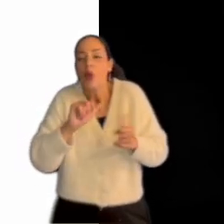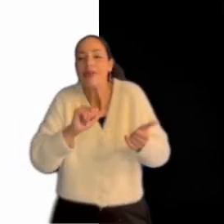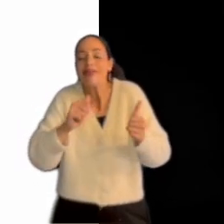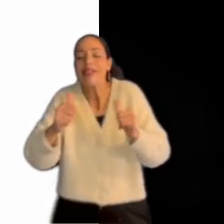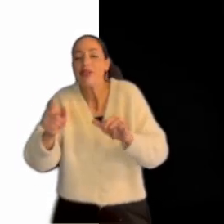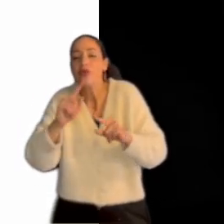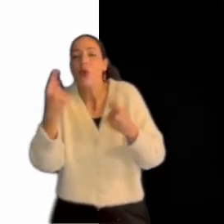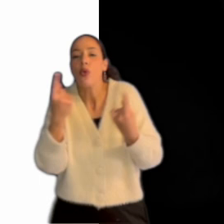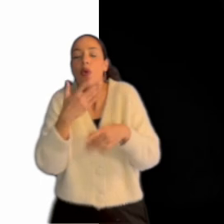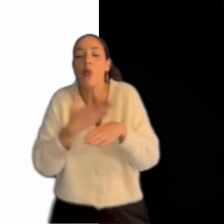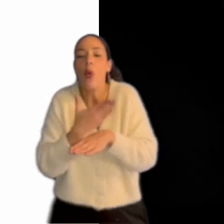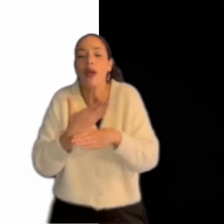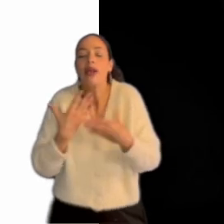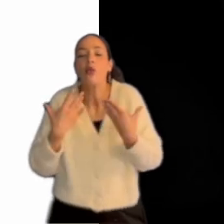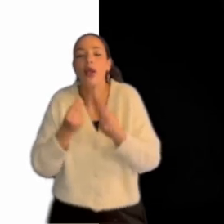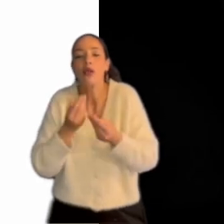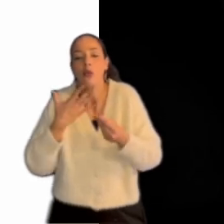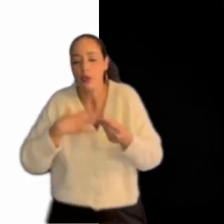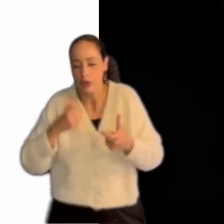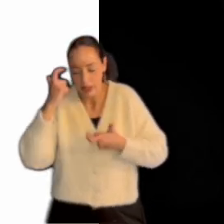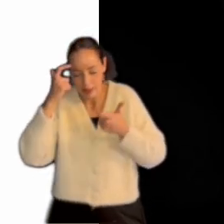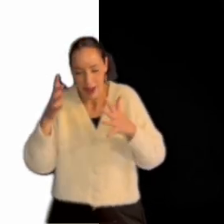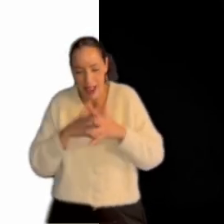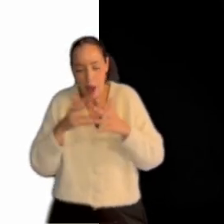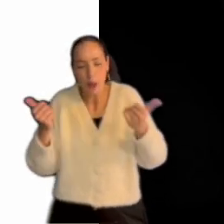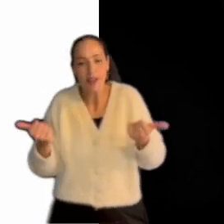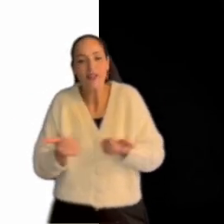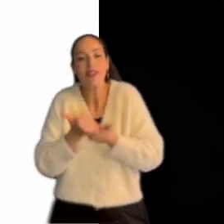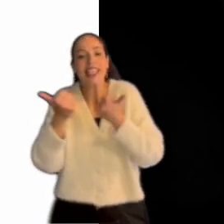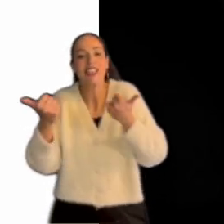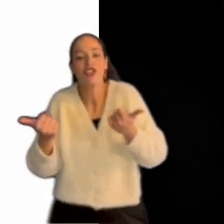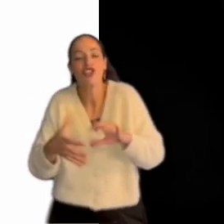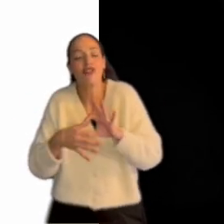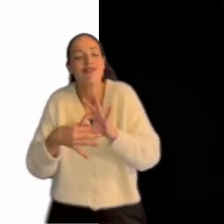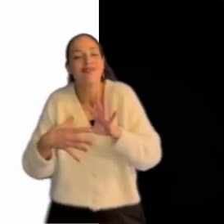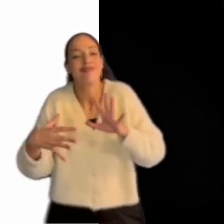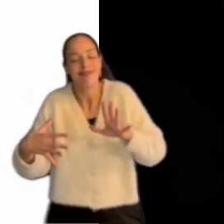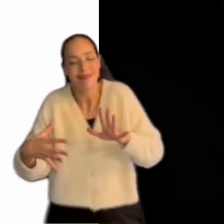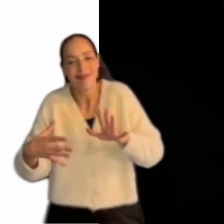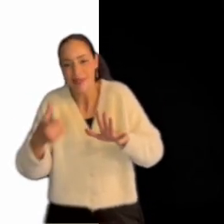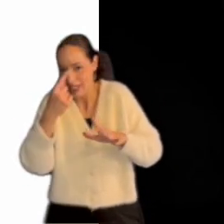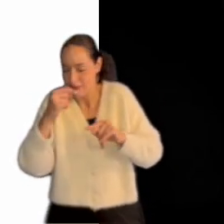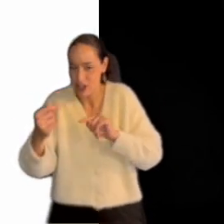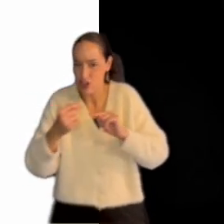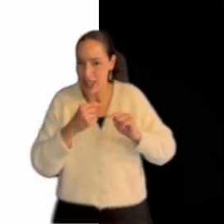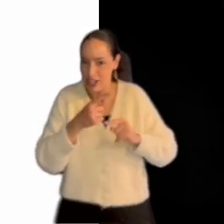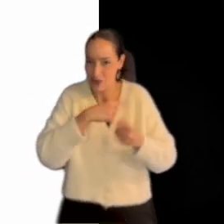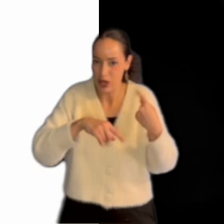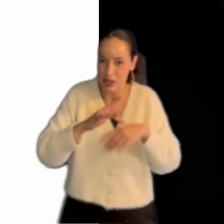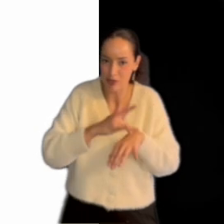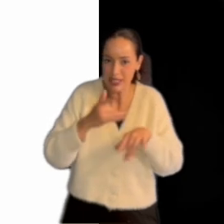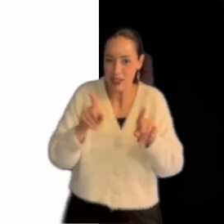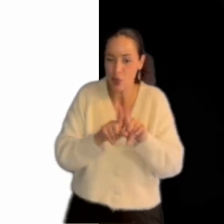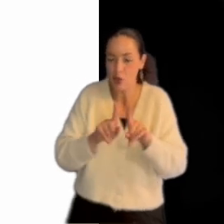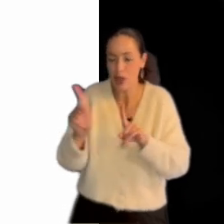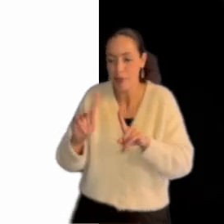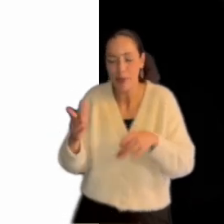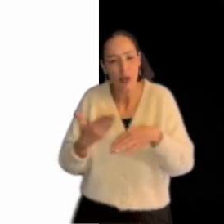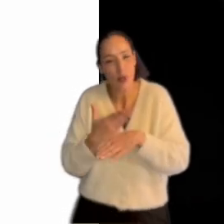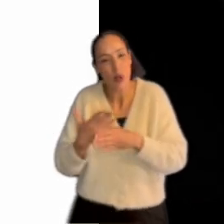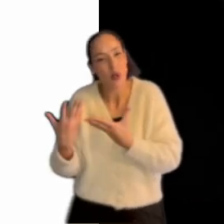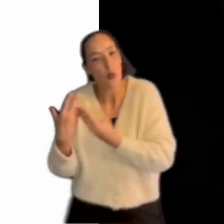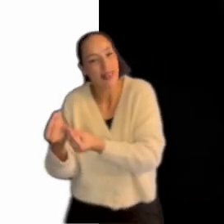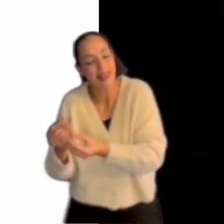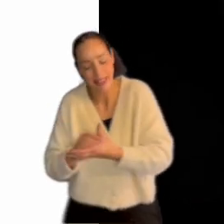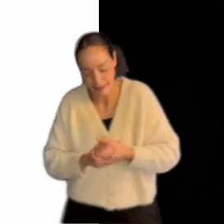those we work with. The relationships which are established when we practice in a trauma-informed way are characterised by their endurance, commitment